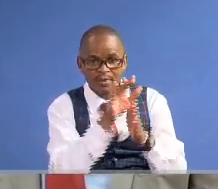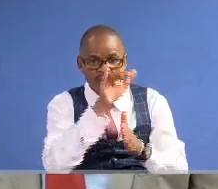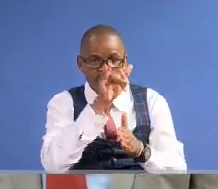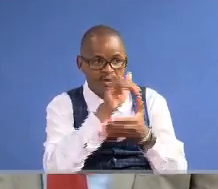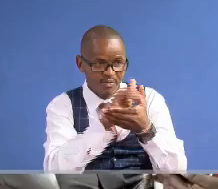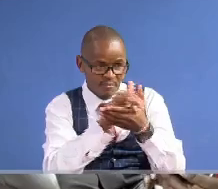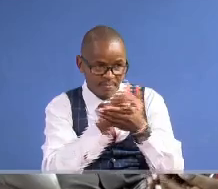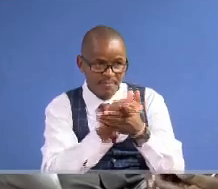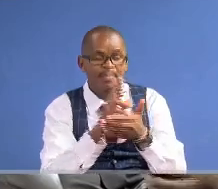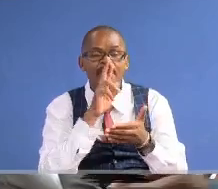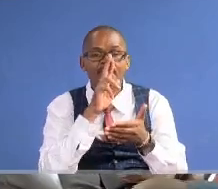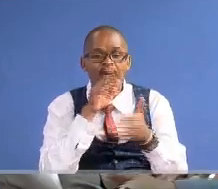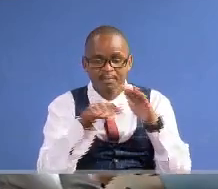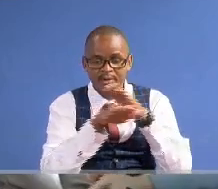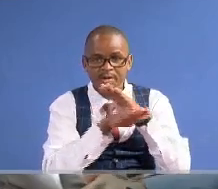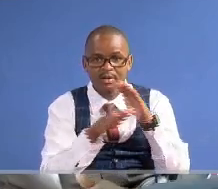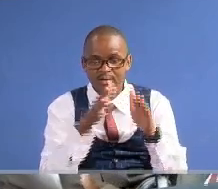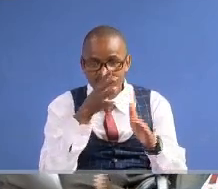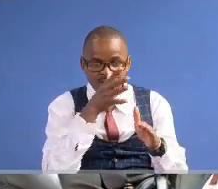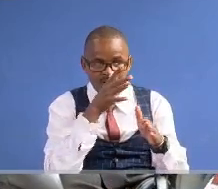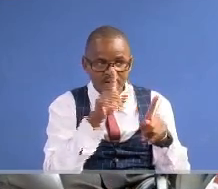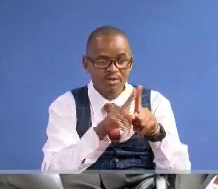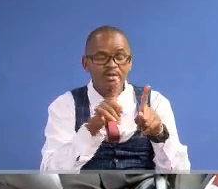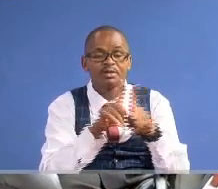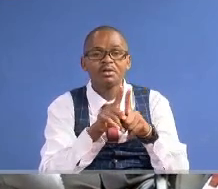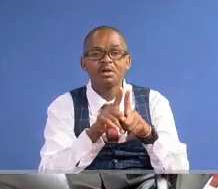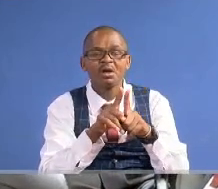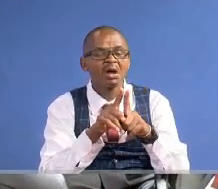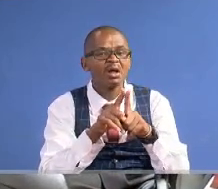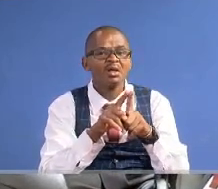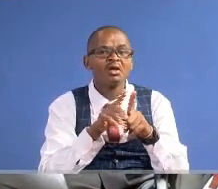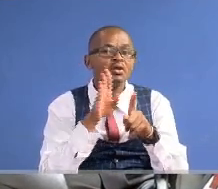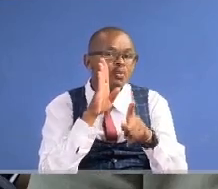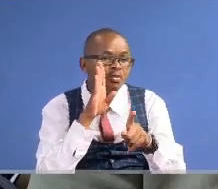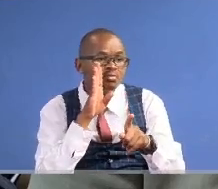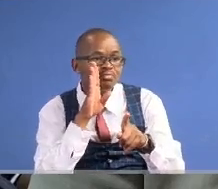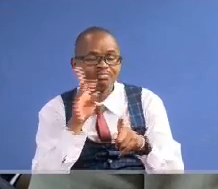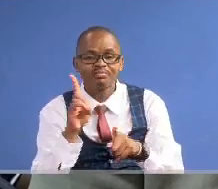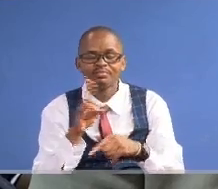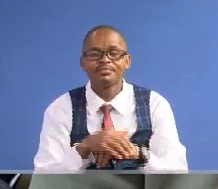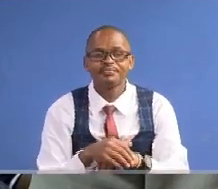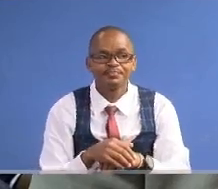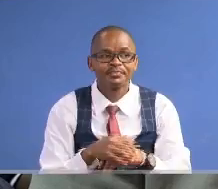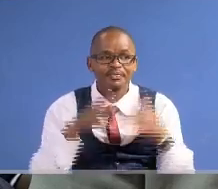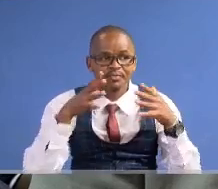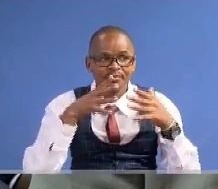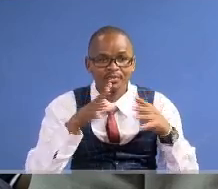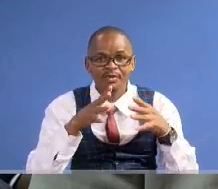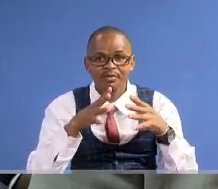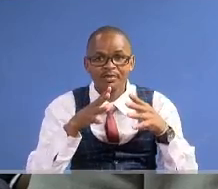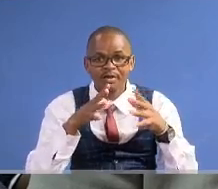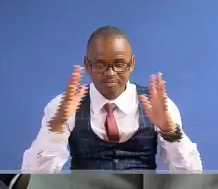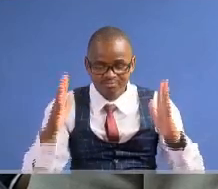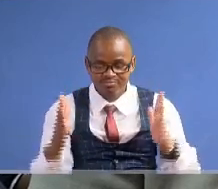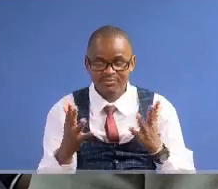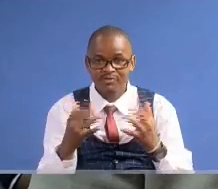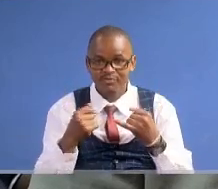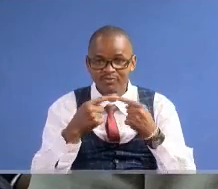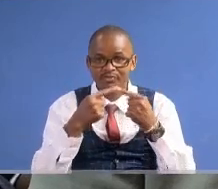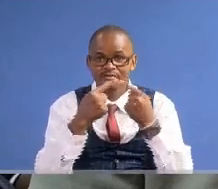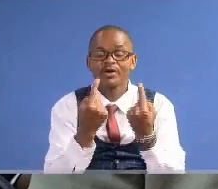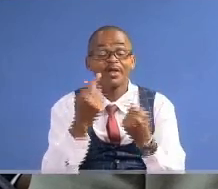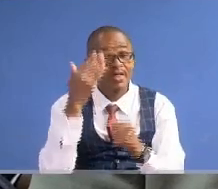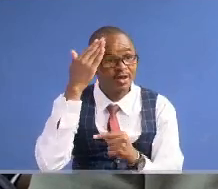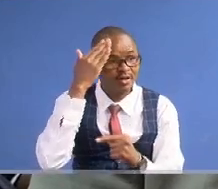Jubilee MPs are based on lies and are just mere propaganda. So the people who have perpetrated violence in this country are